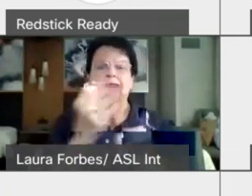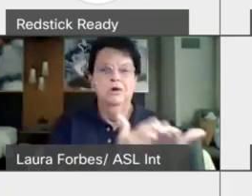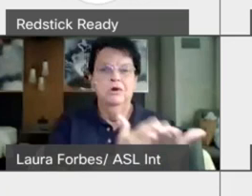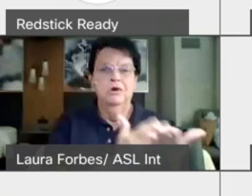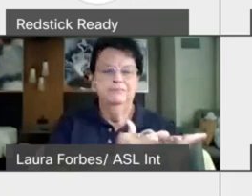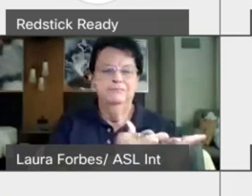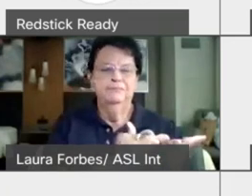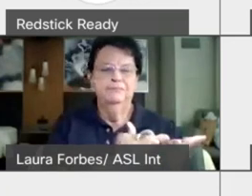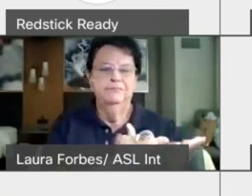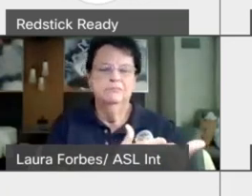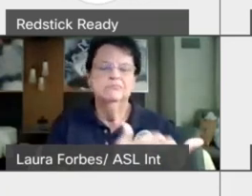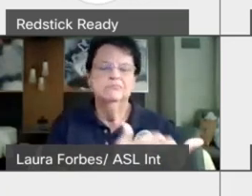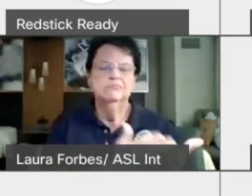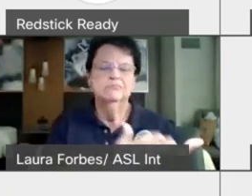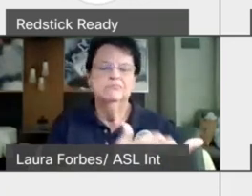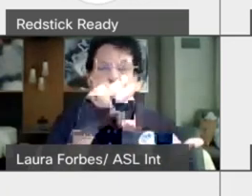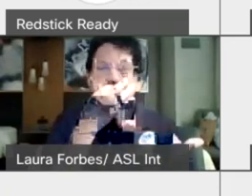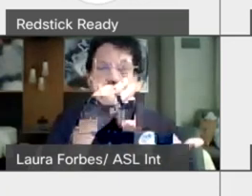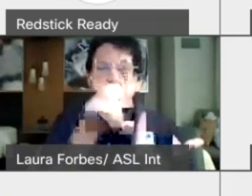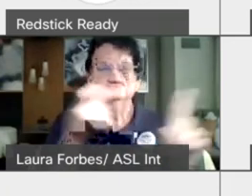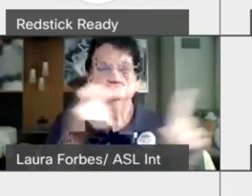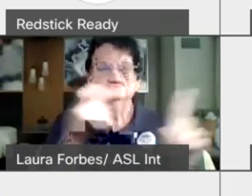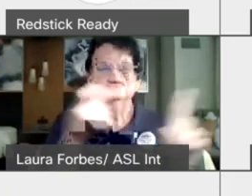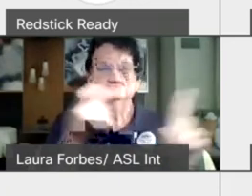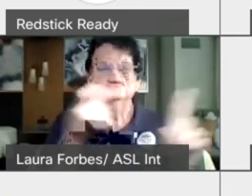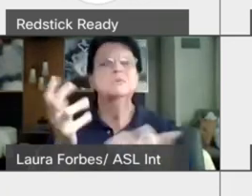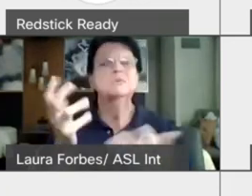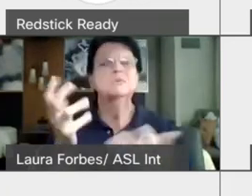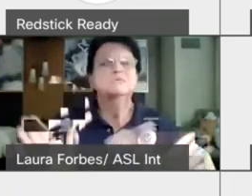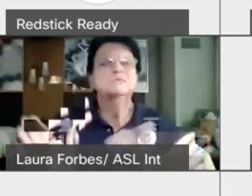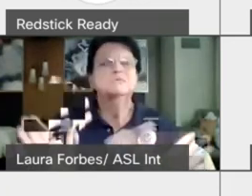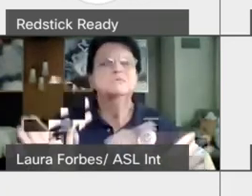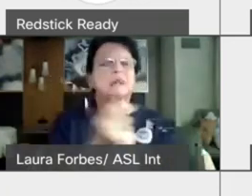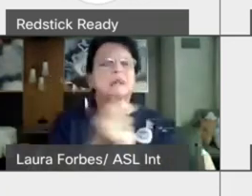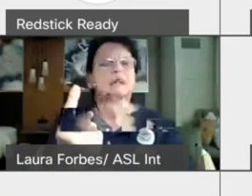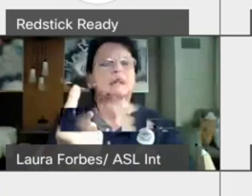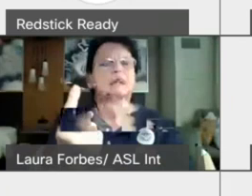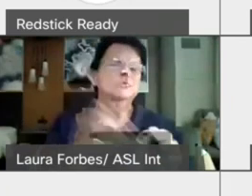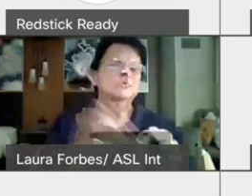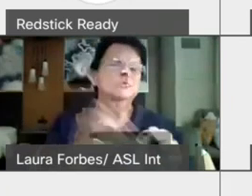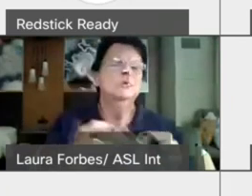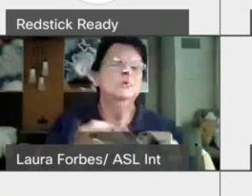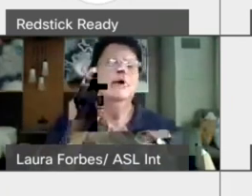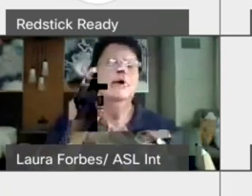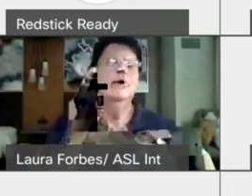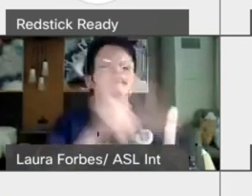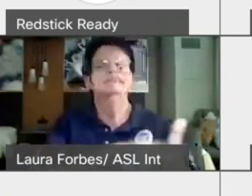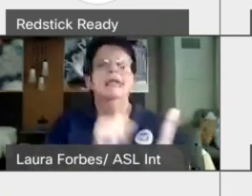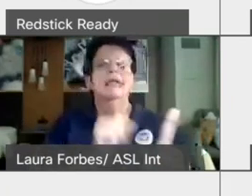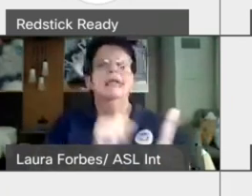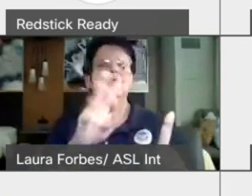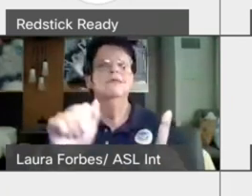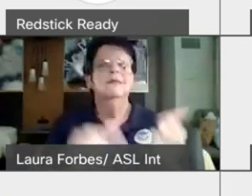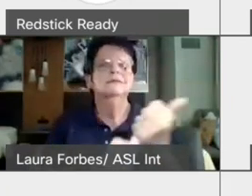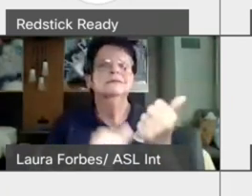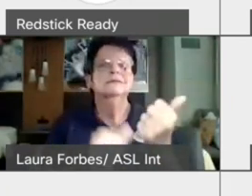certainly there are some experts on from FEMA, and we want to encourage everyone to apply for that FEMA assistance and work through